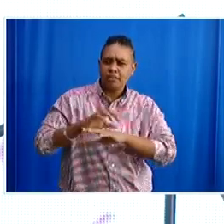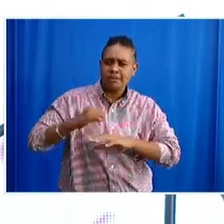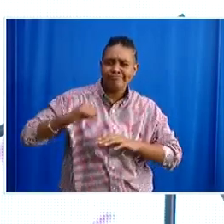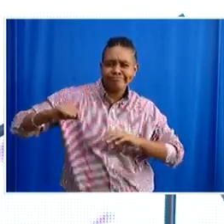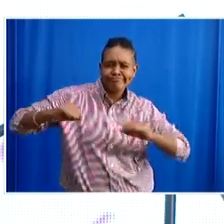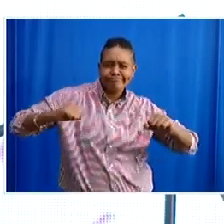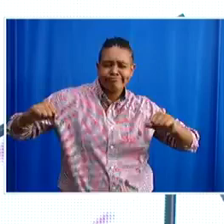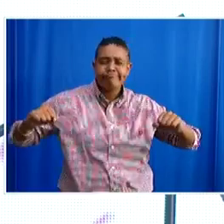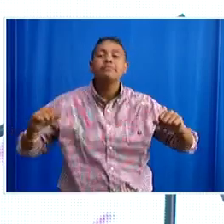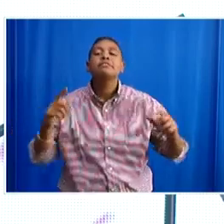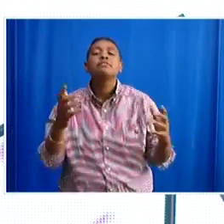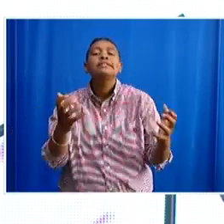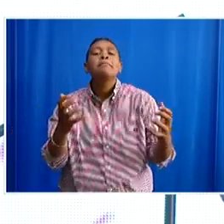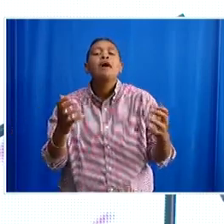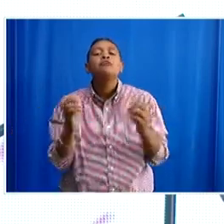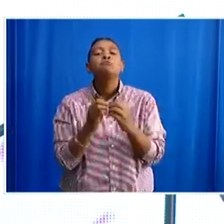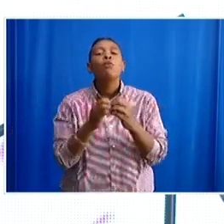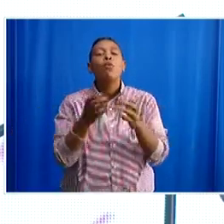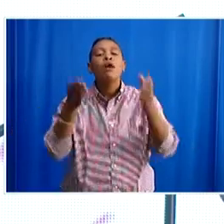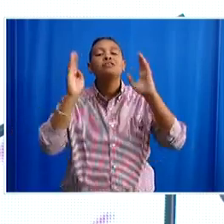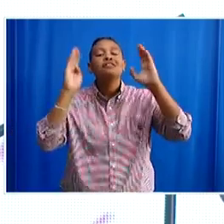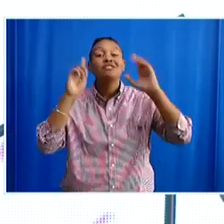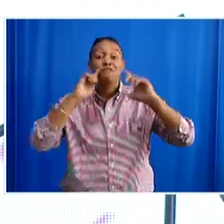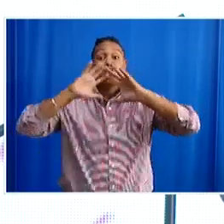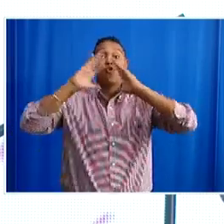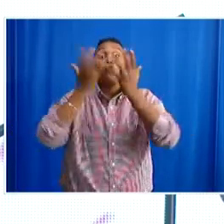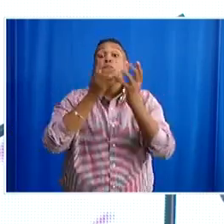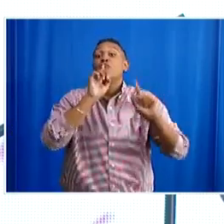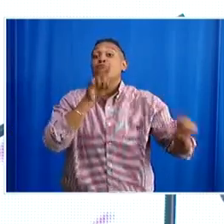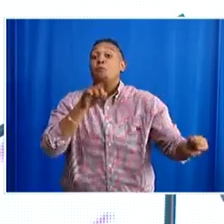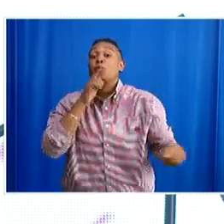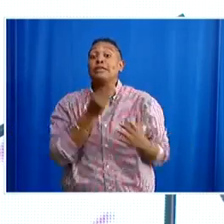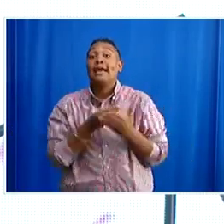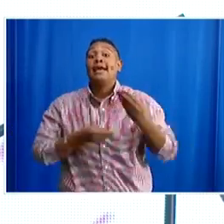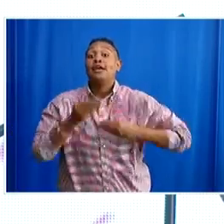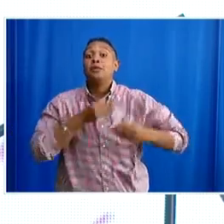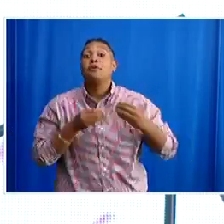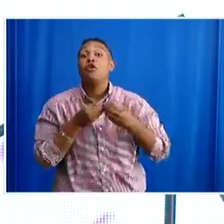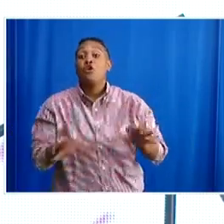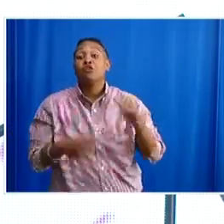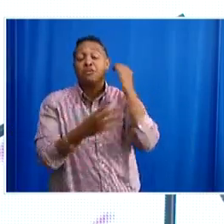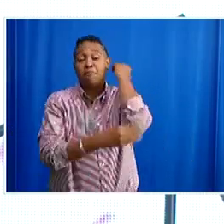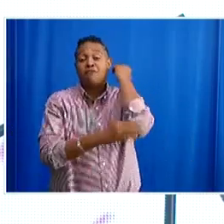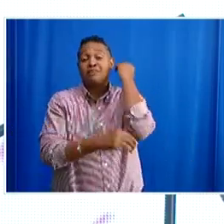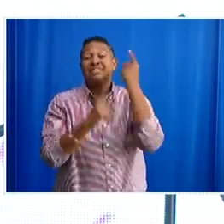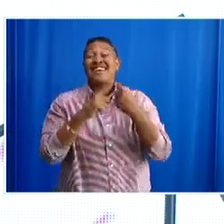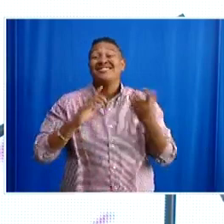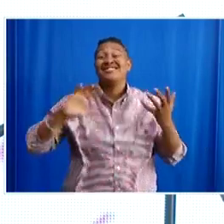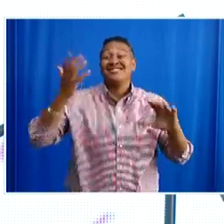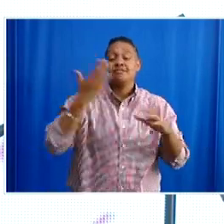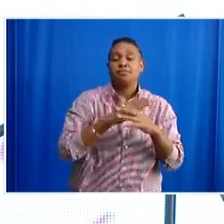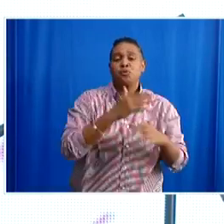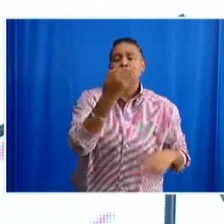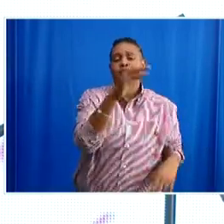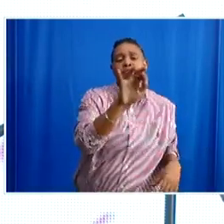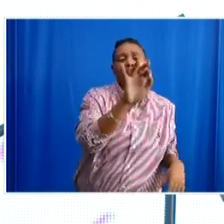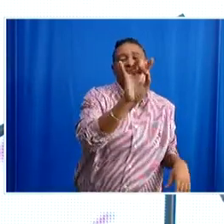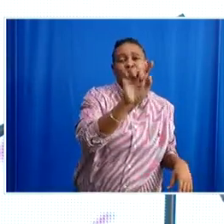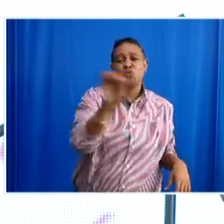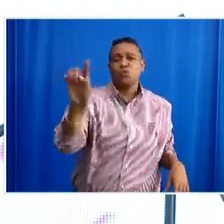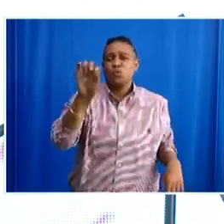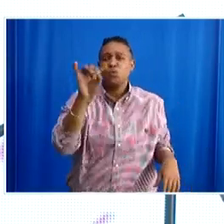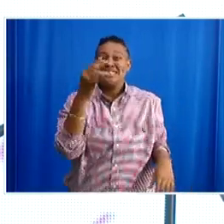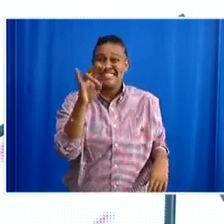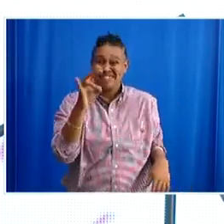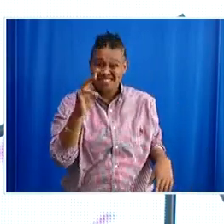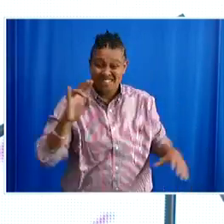attention. According to the Global Report on Economic Losses, Poverty, and Disasters between 1998 to